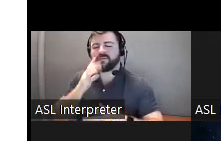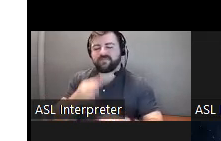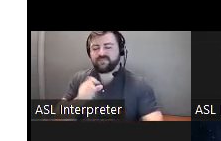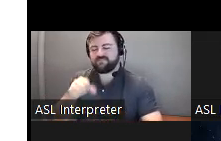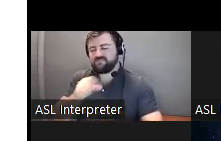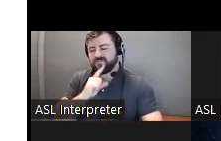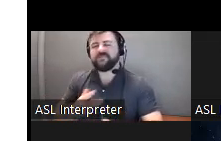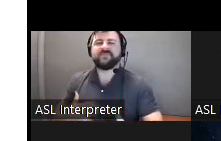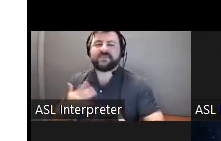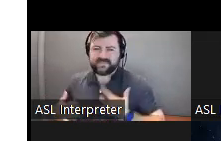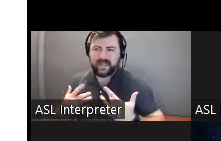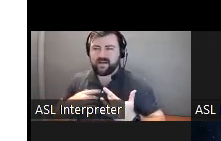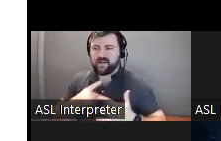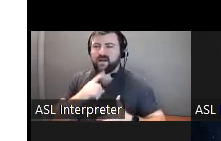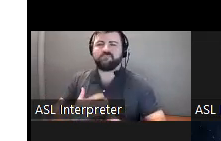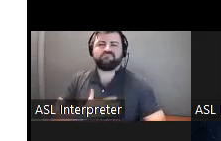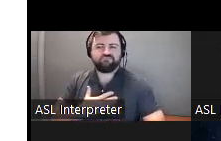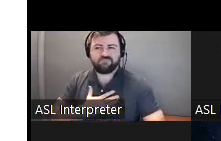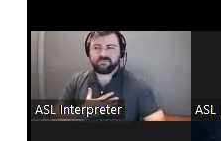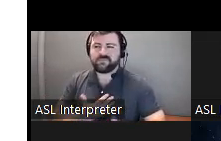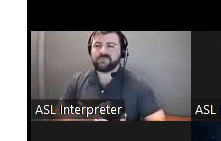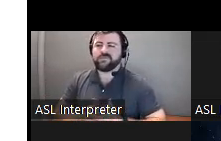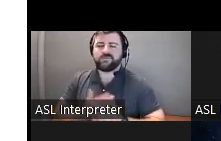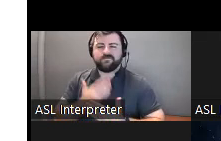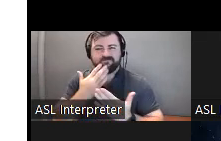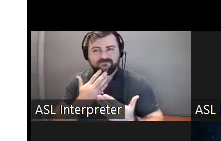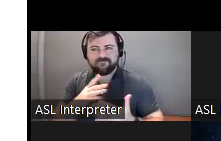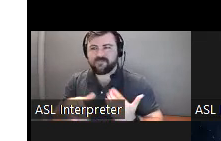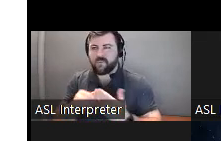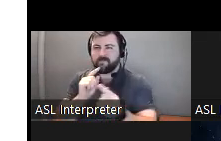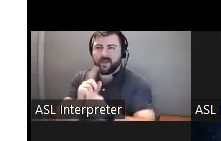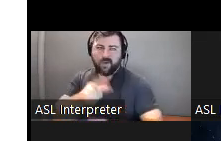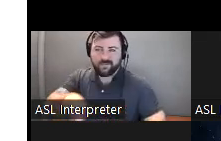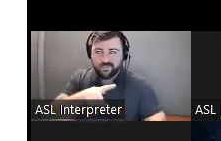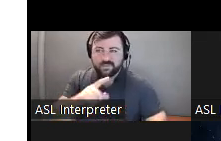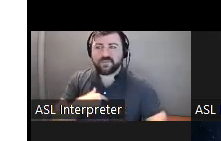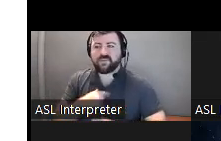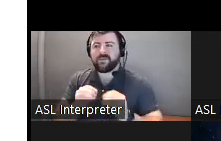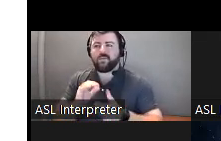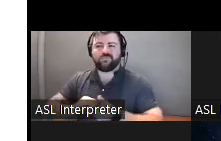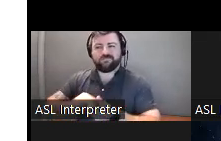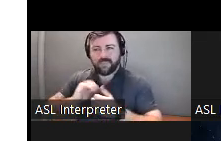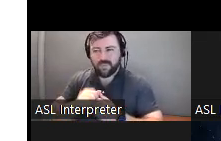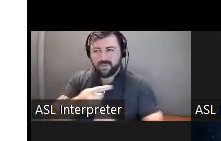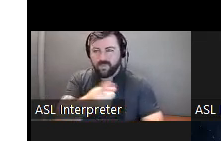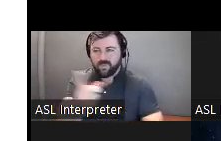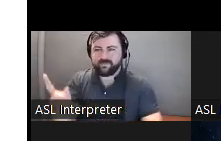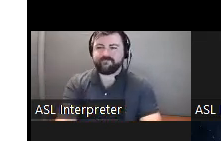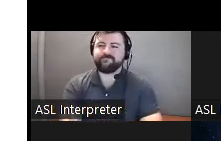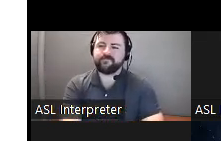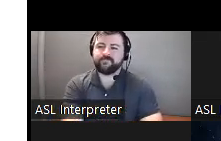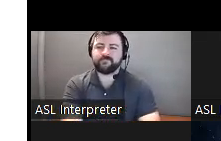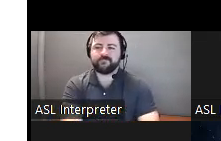and I'm grateful to have met all of you and really look forward to being in community with you.